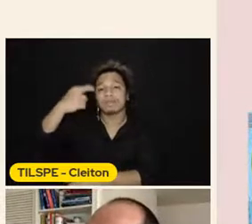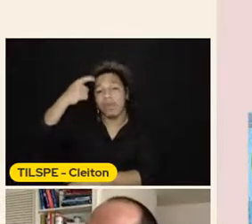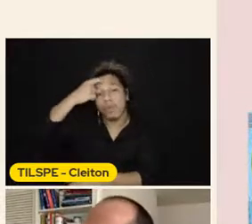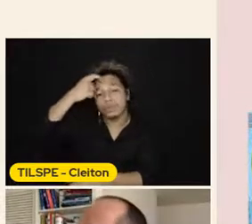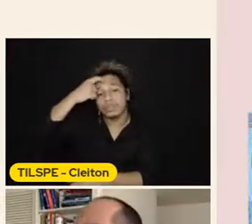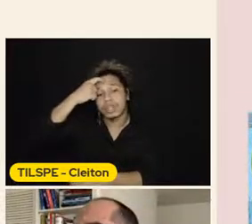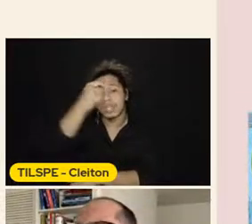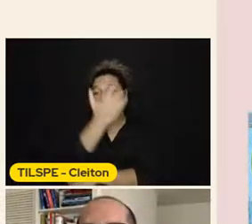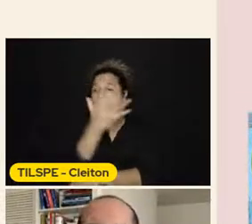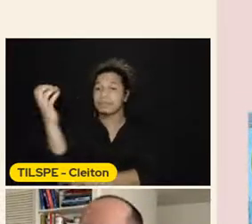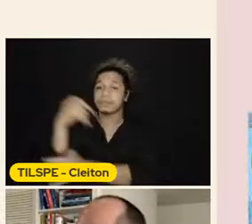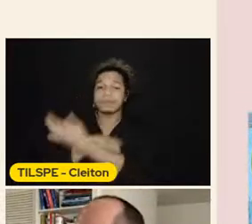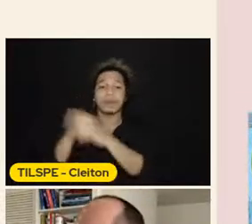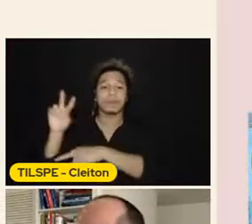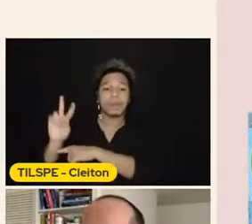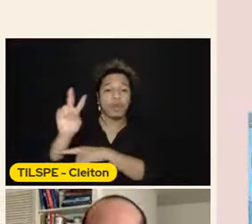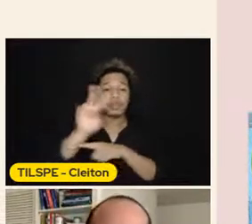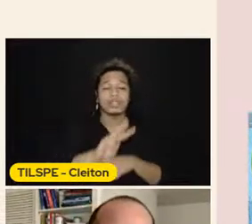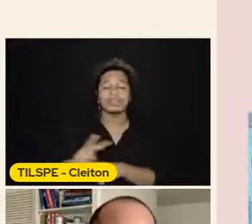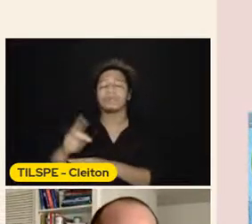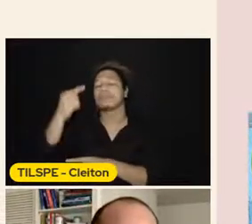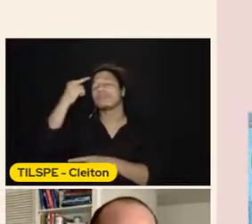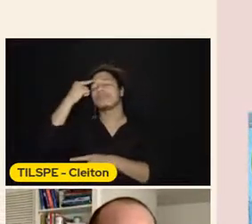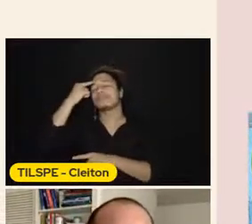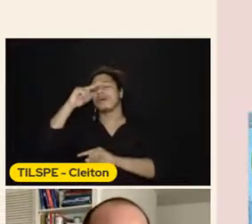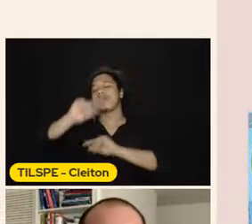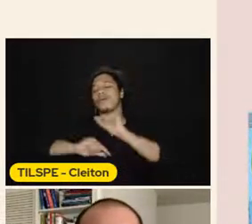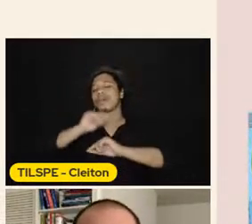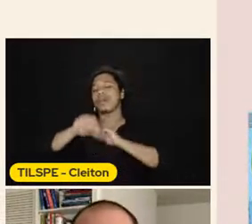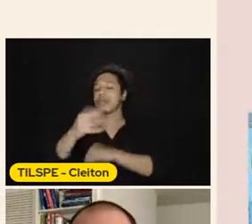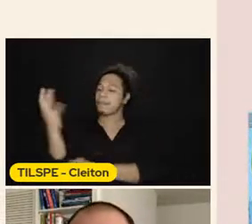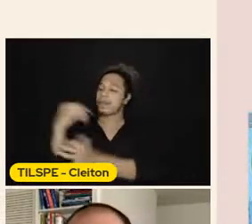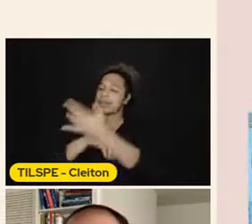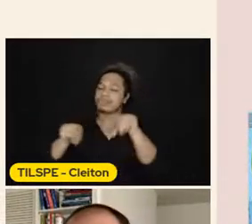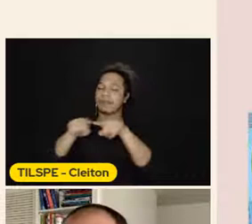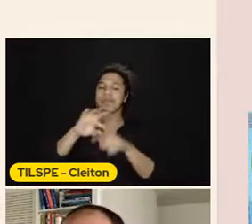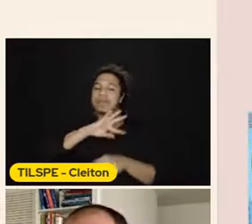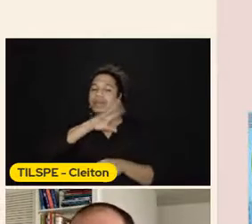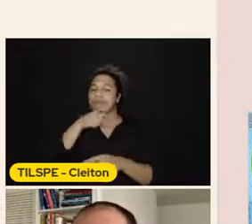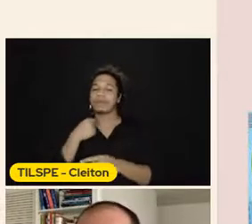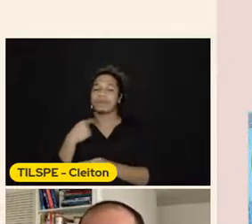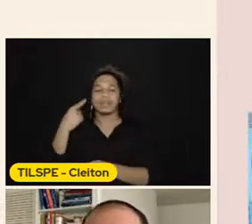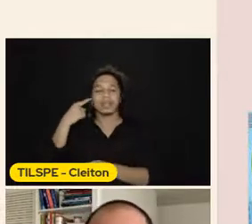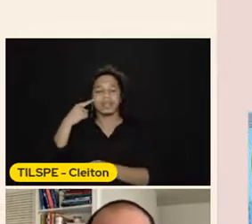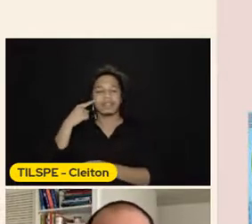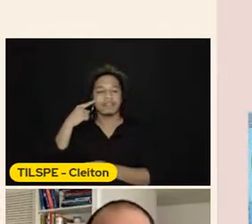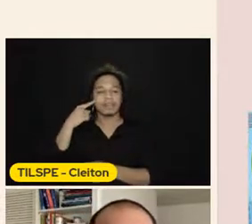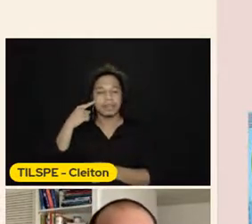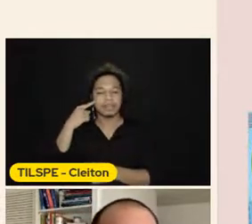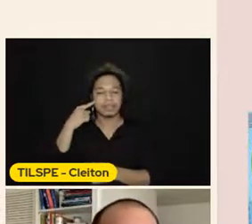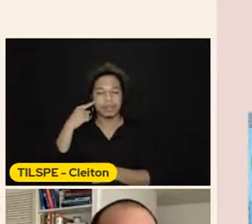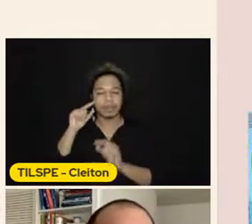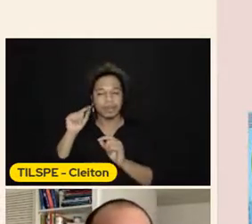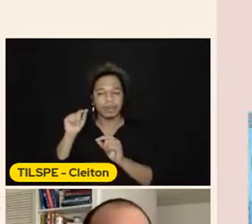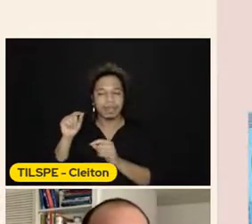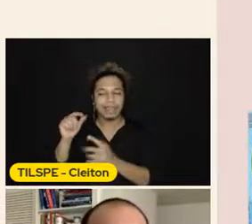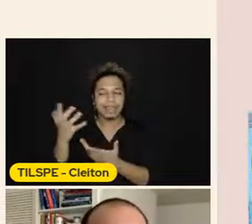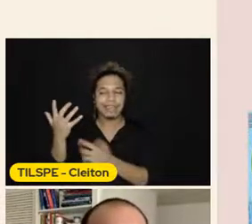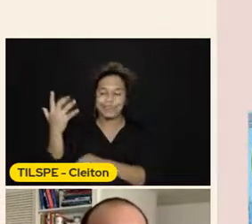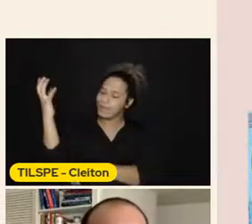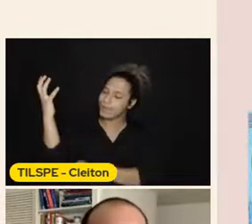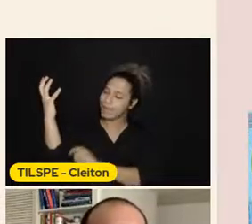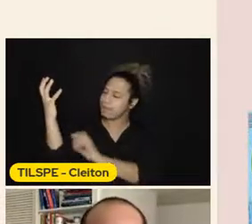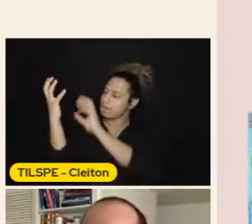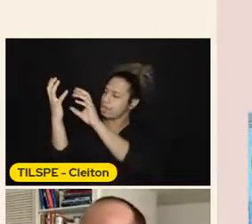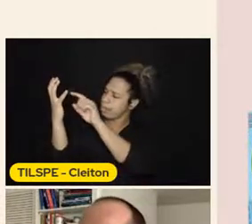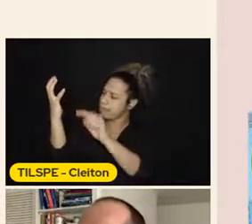class that plants and animals have observable features, so they know exactly the parts that a tree has or that a plant that they are